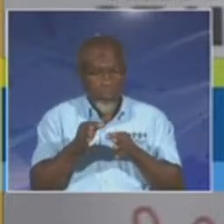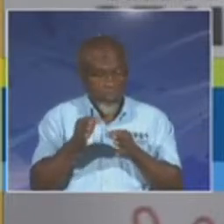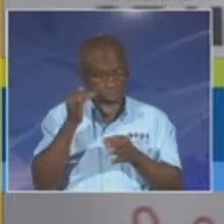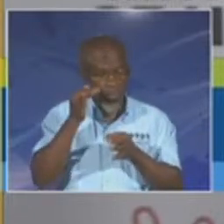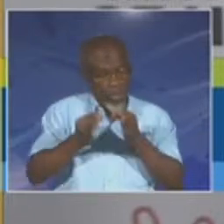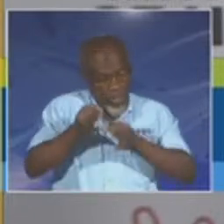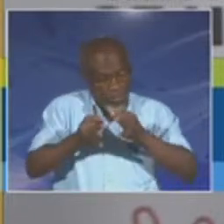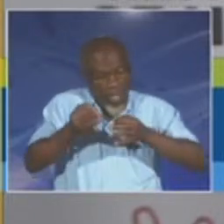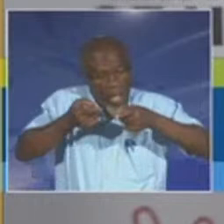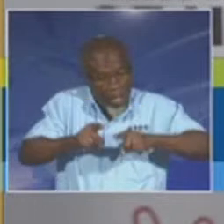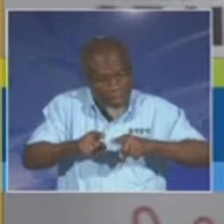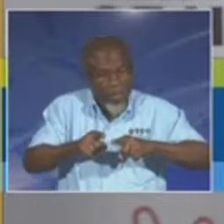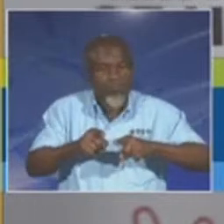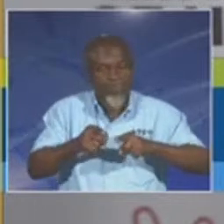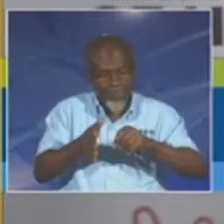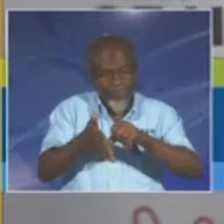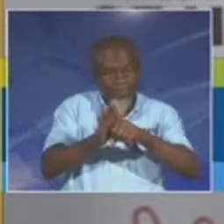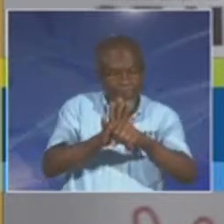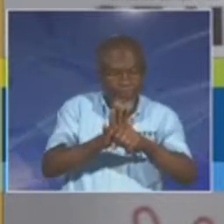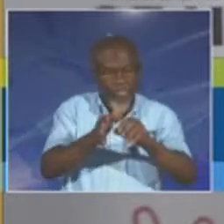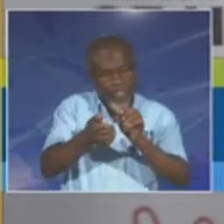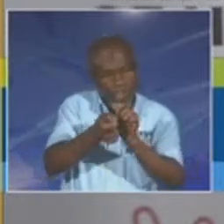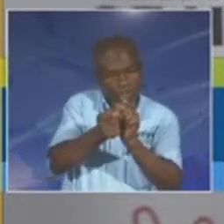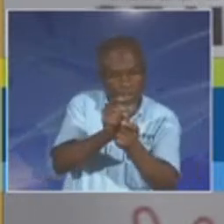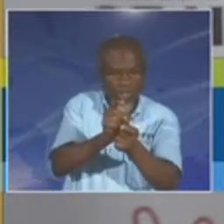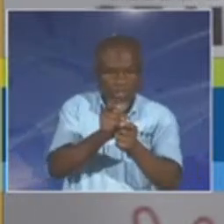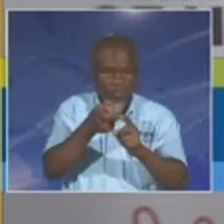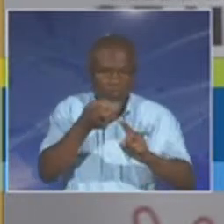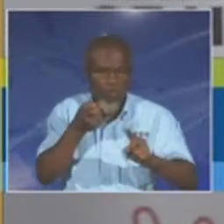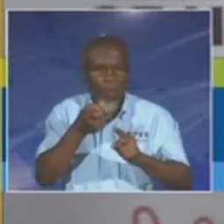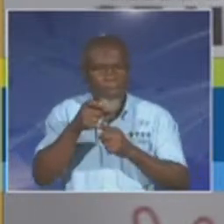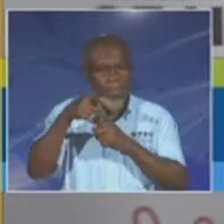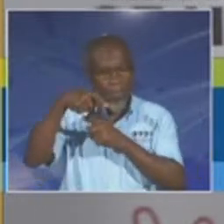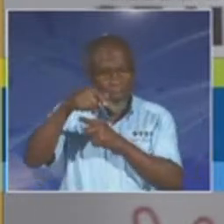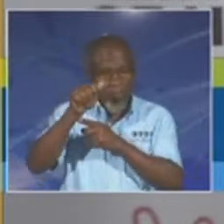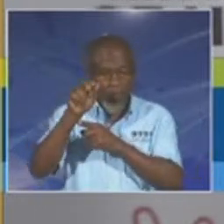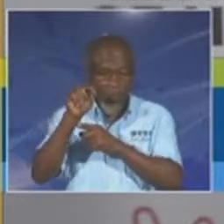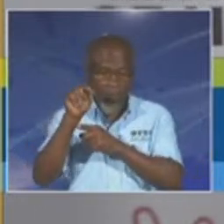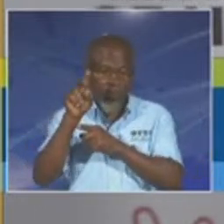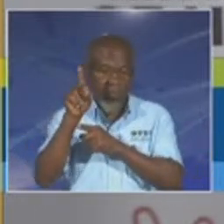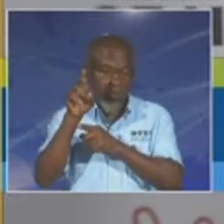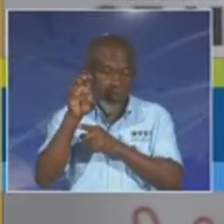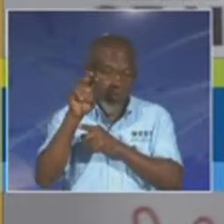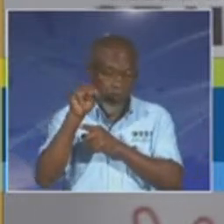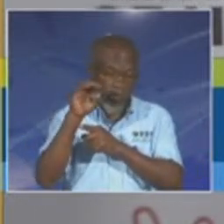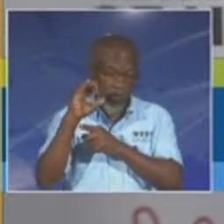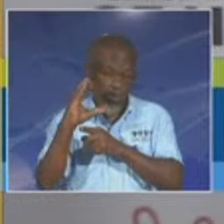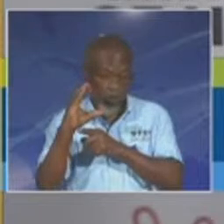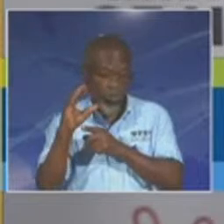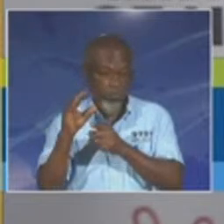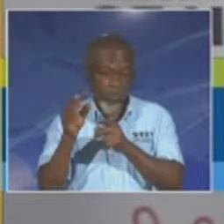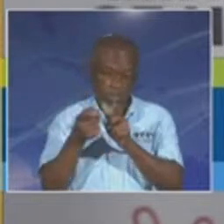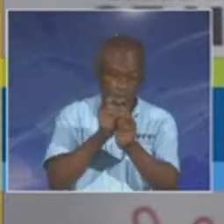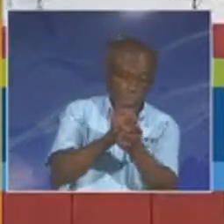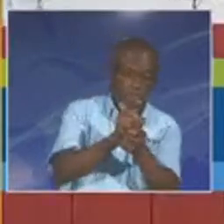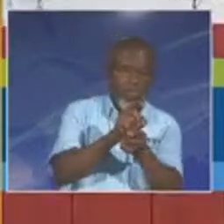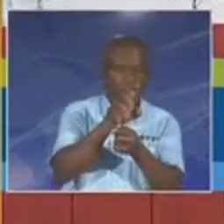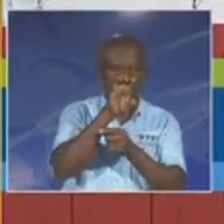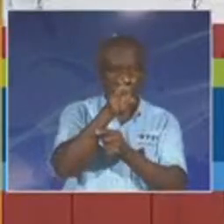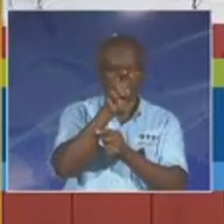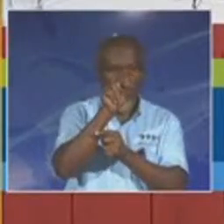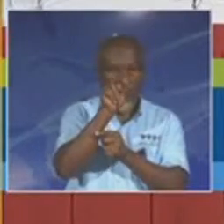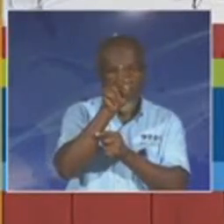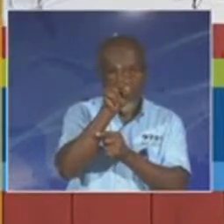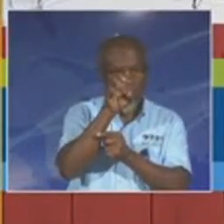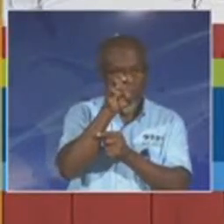towards endemicity as one of the outcomes of this potential pandemic. So I hope that clarifies the question. Thank you,